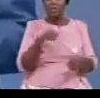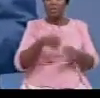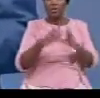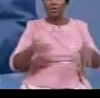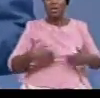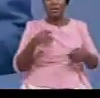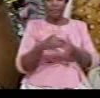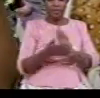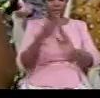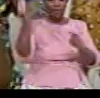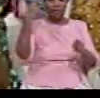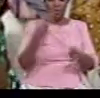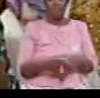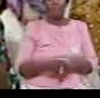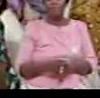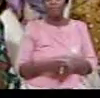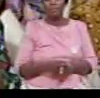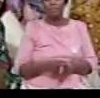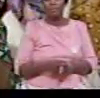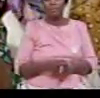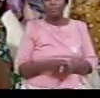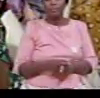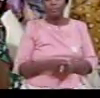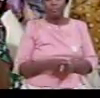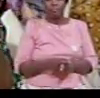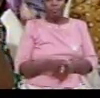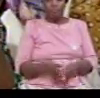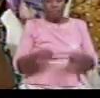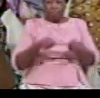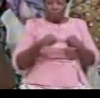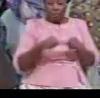in Jesus' name. Sustained